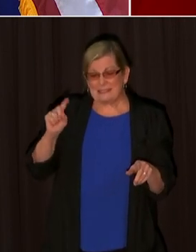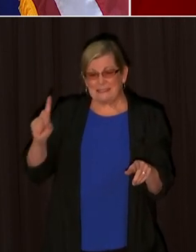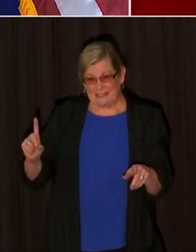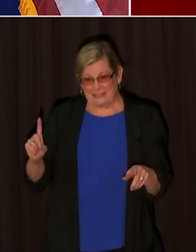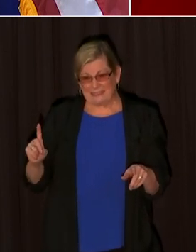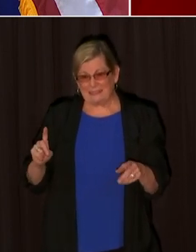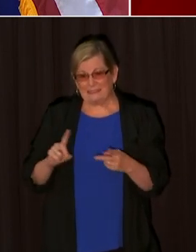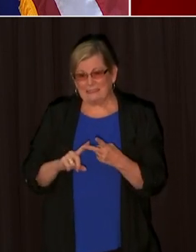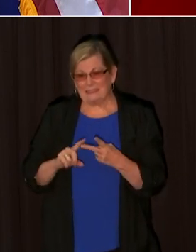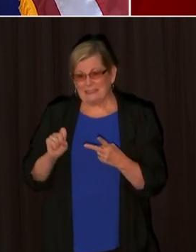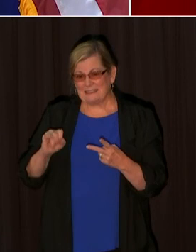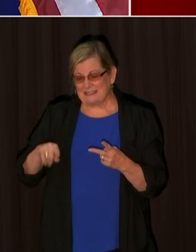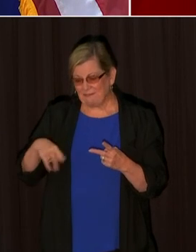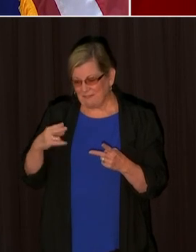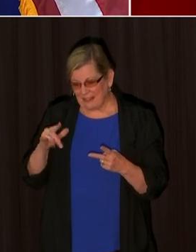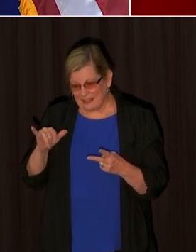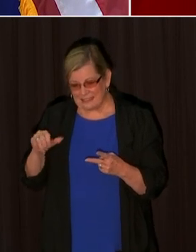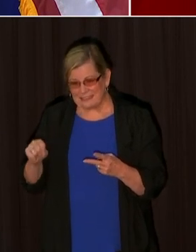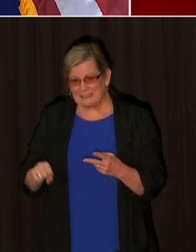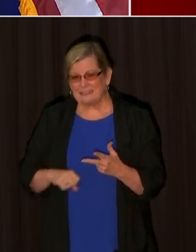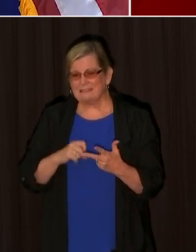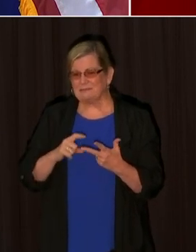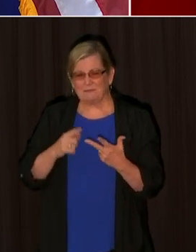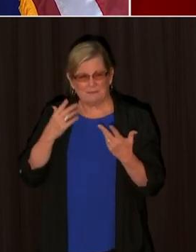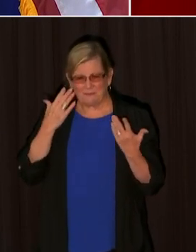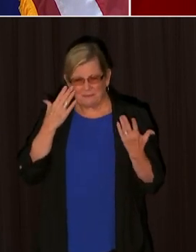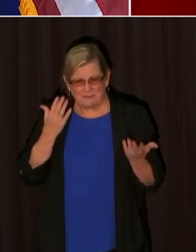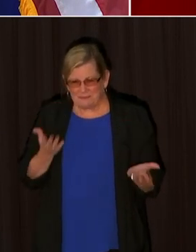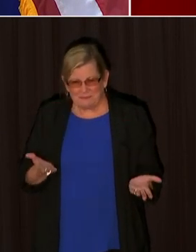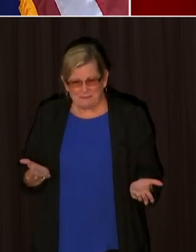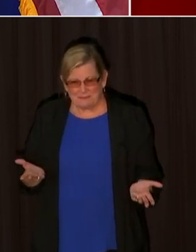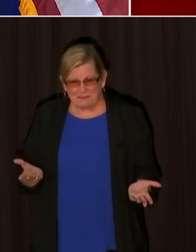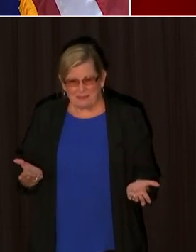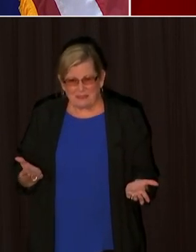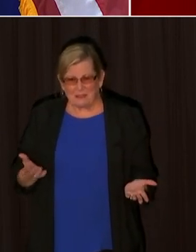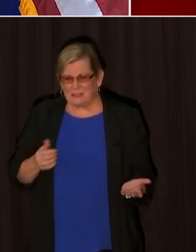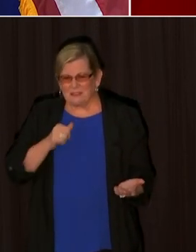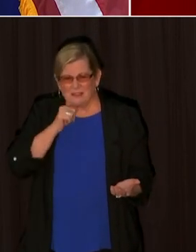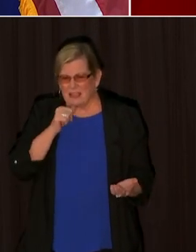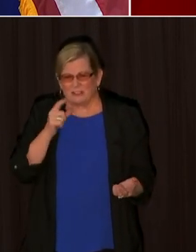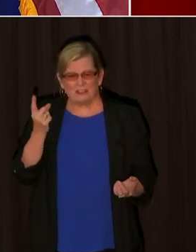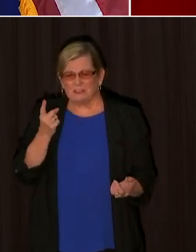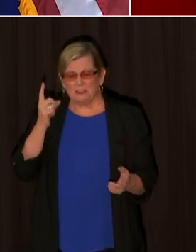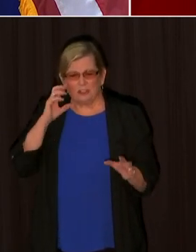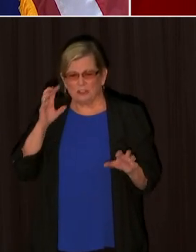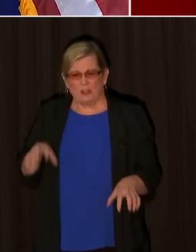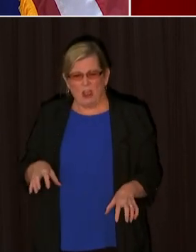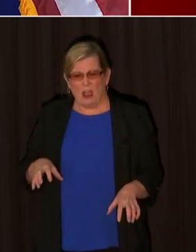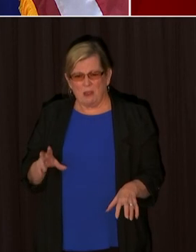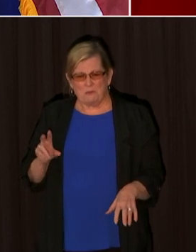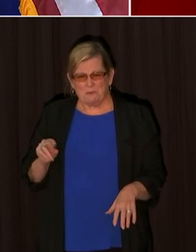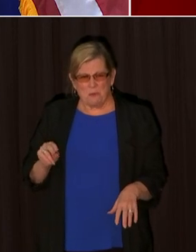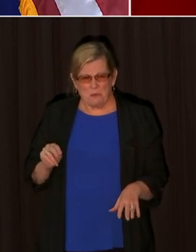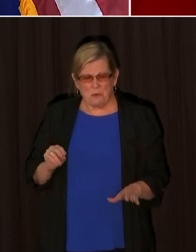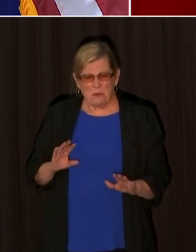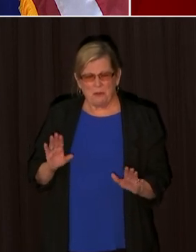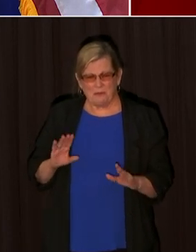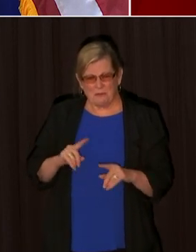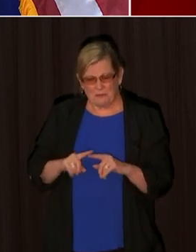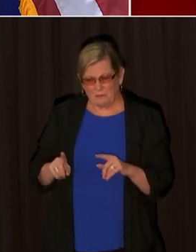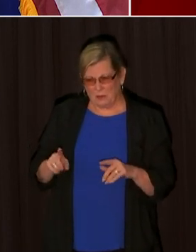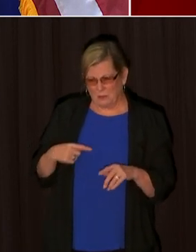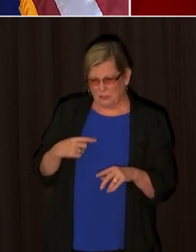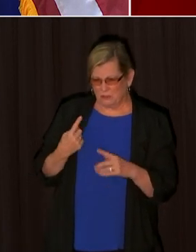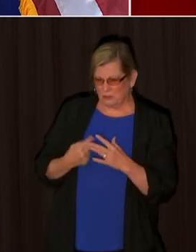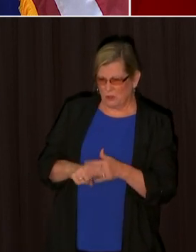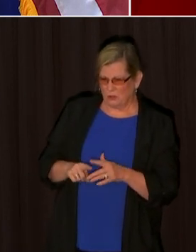reportable STIs, but it's not something that is, again, alarming at this point, but we're starting to see more than